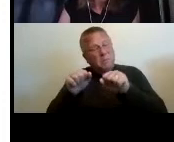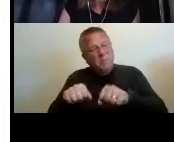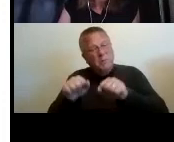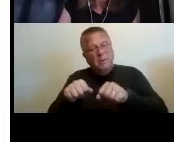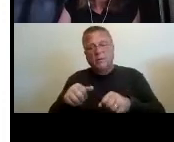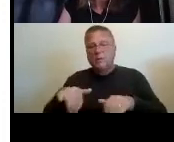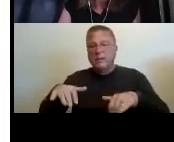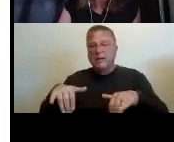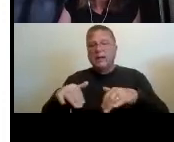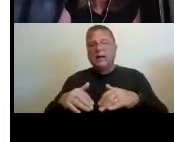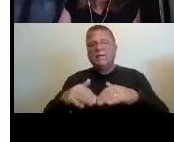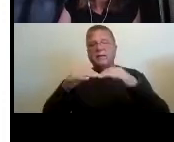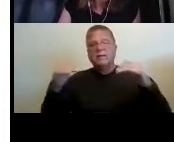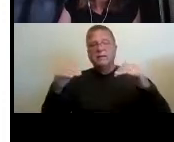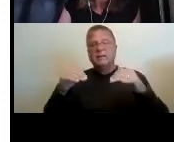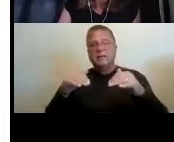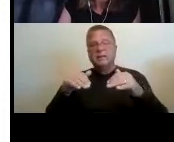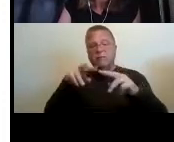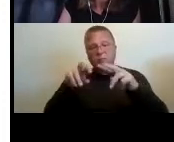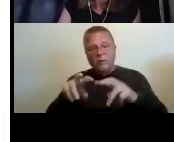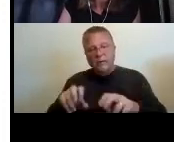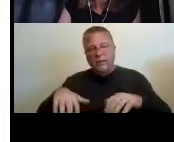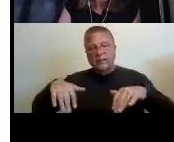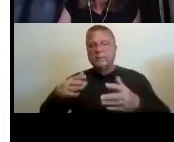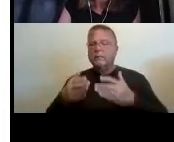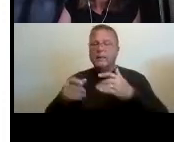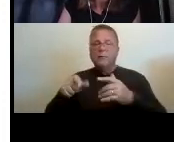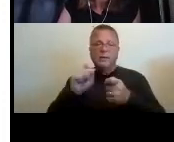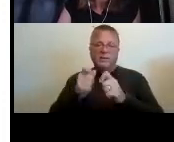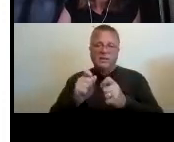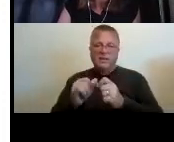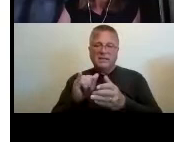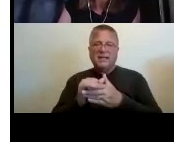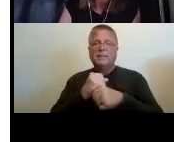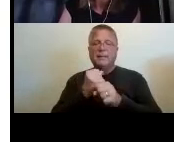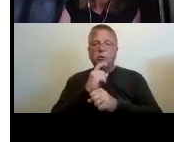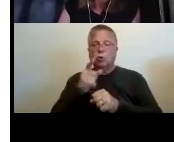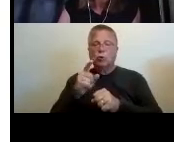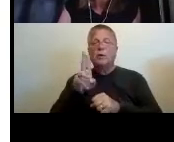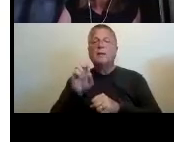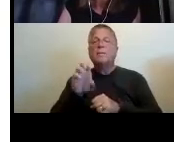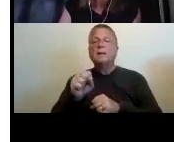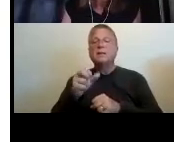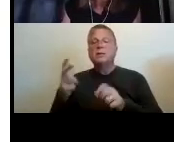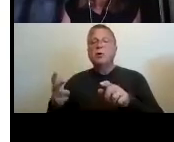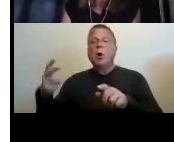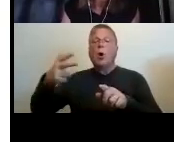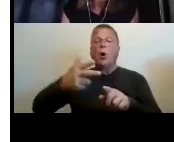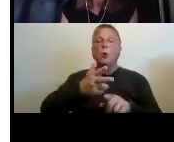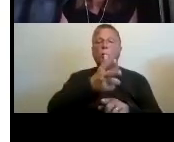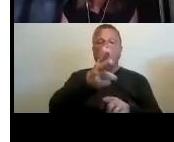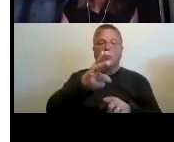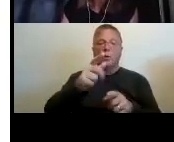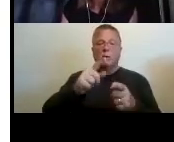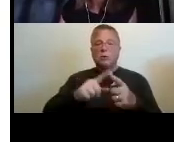done this level of analysis to know that, but that may be something that would need to be adjusted, is to make sure that the buses then can get all the way across to the